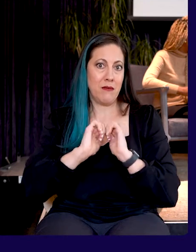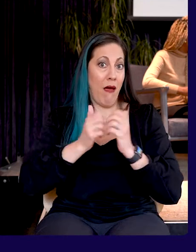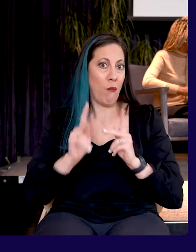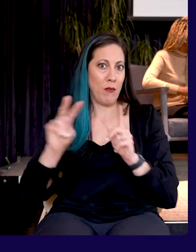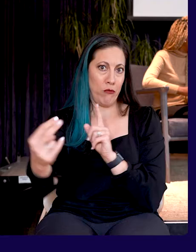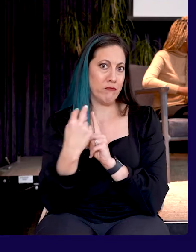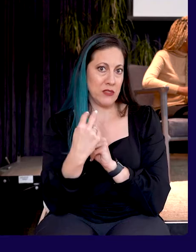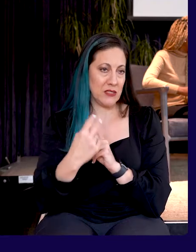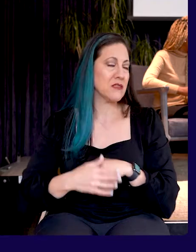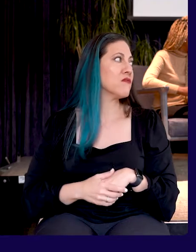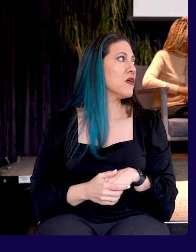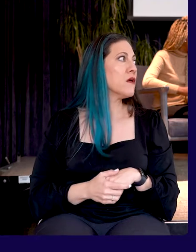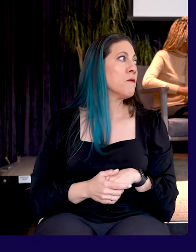these